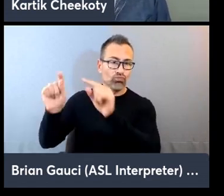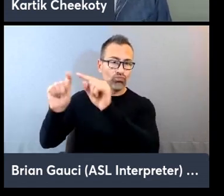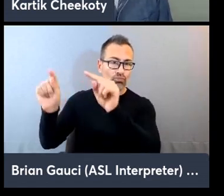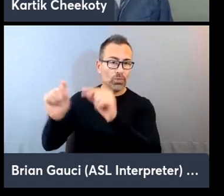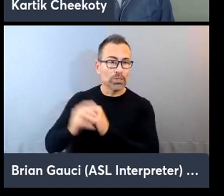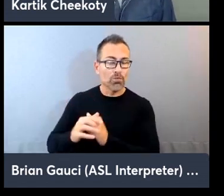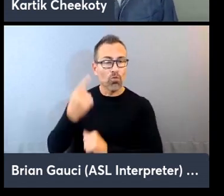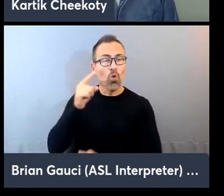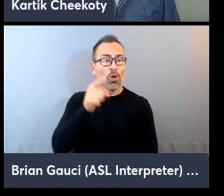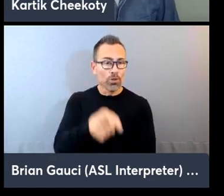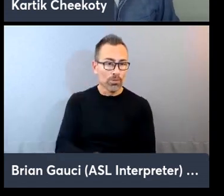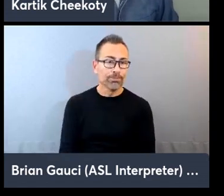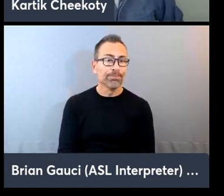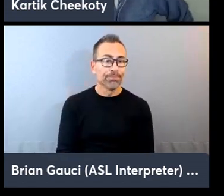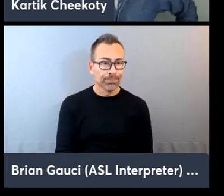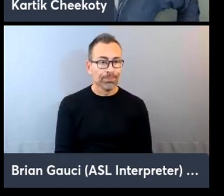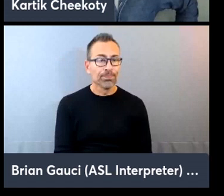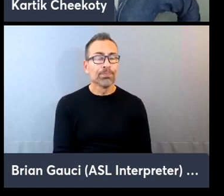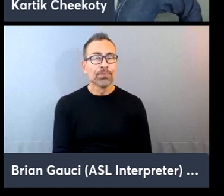behalf.